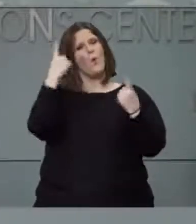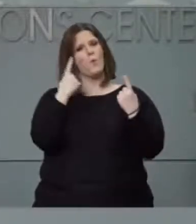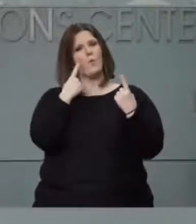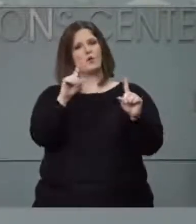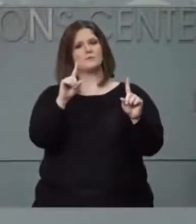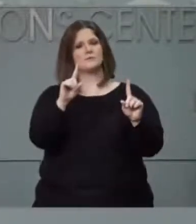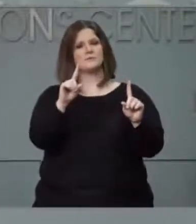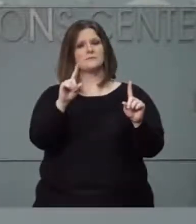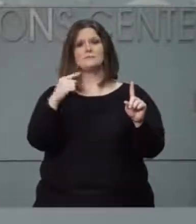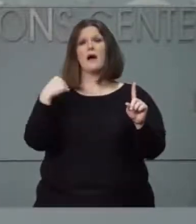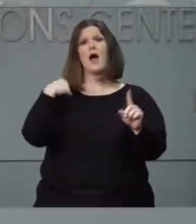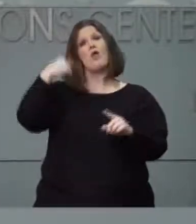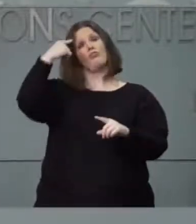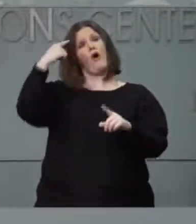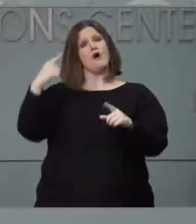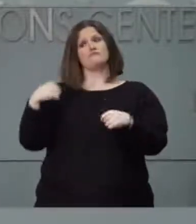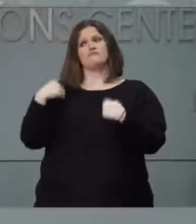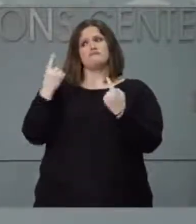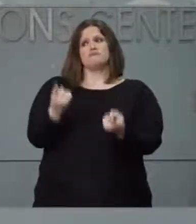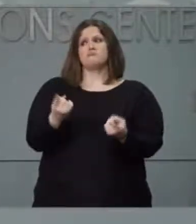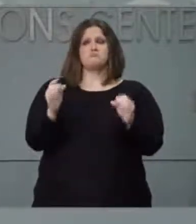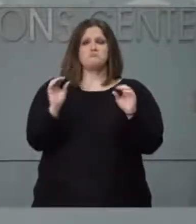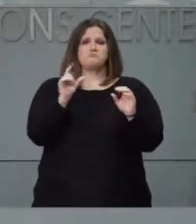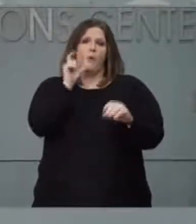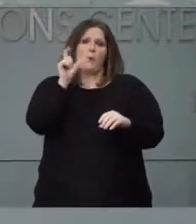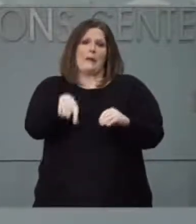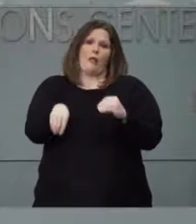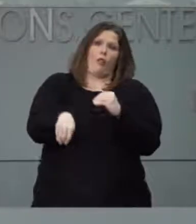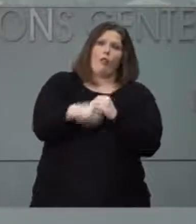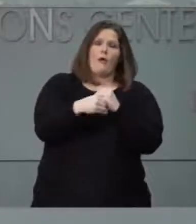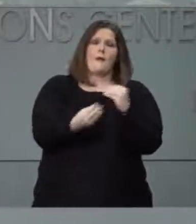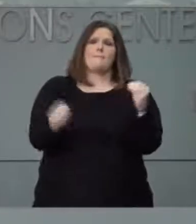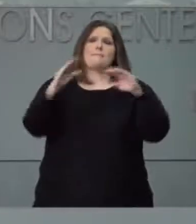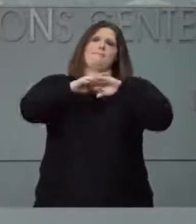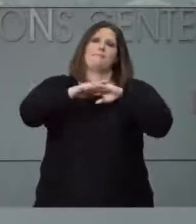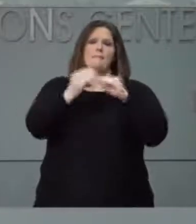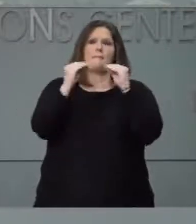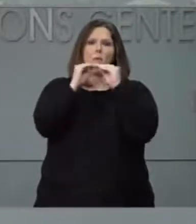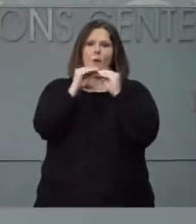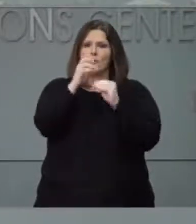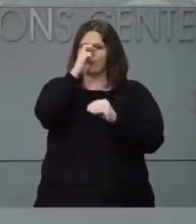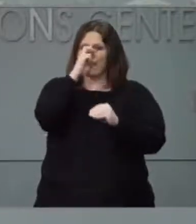we needed to do more. But we know that that is hard. We know